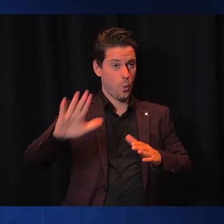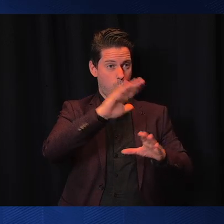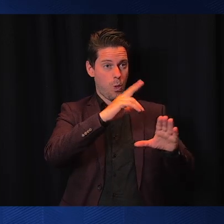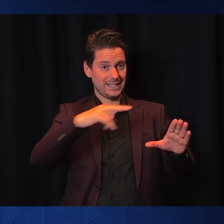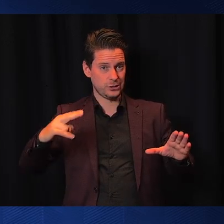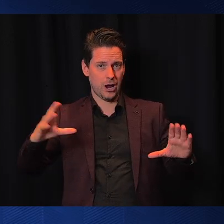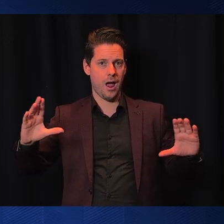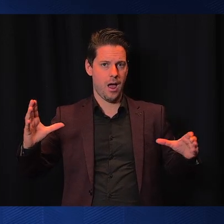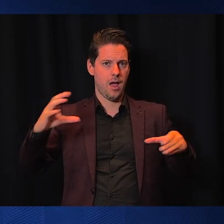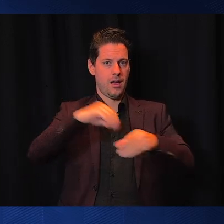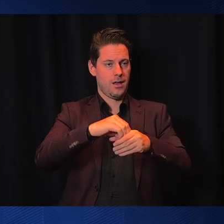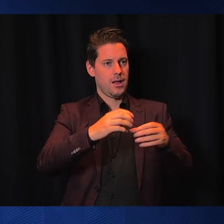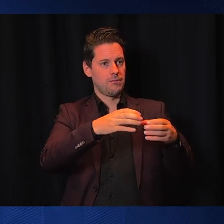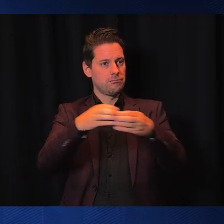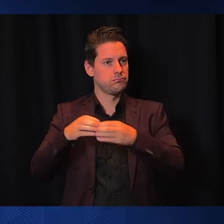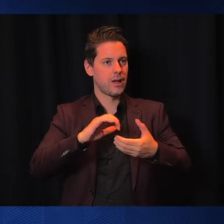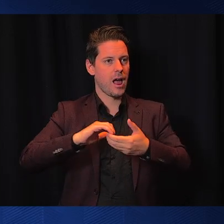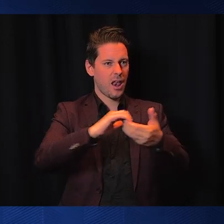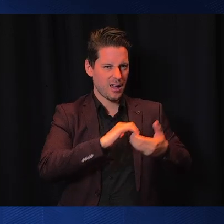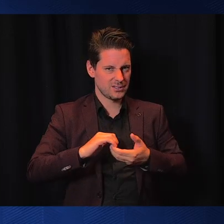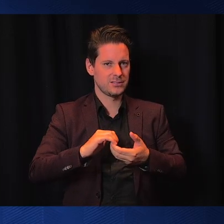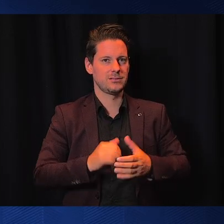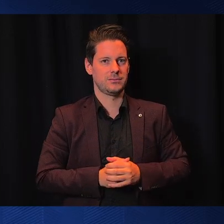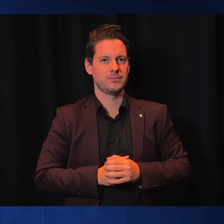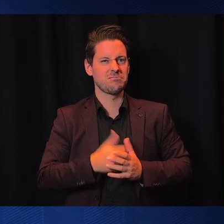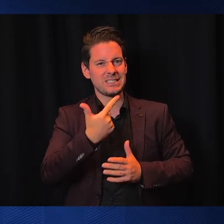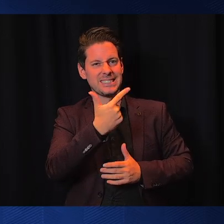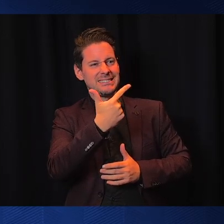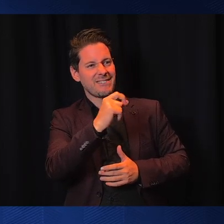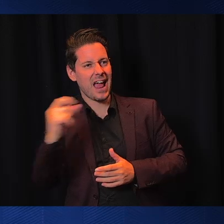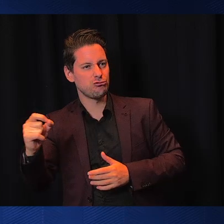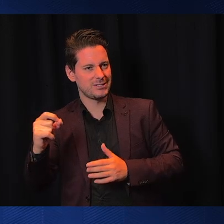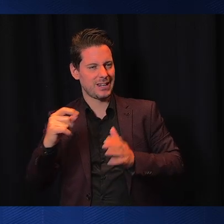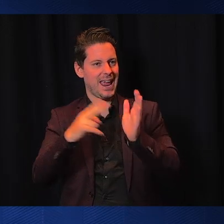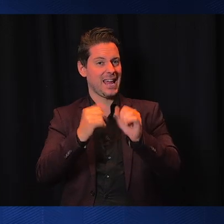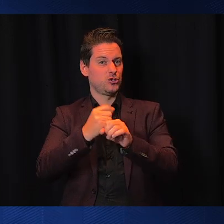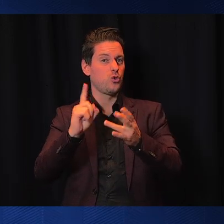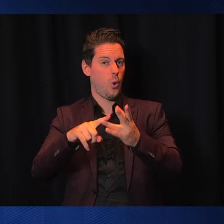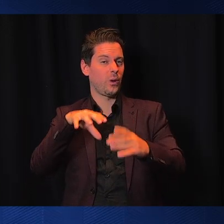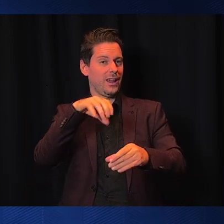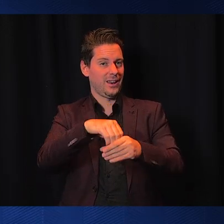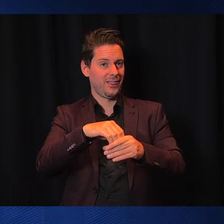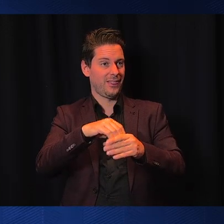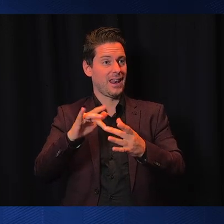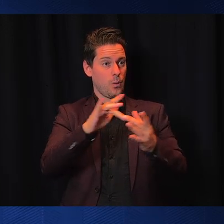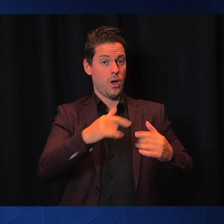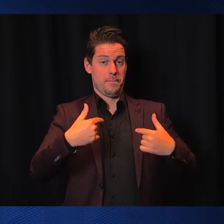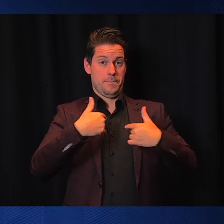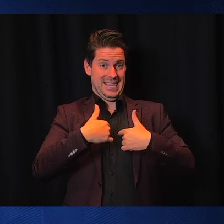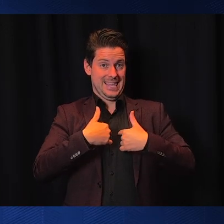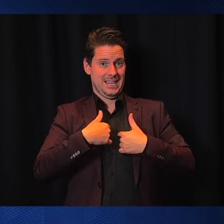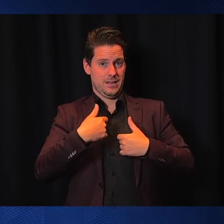alliance. Around 700 up to 800 NGOs are in the network. And myself, I was designated to